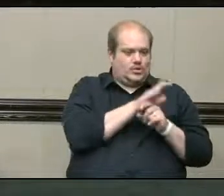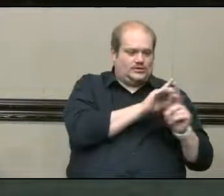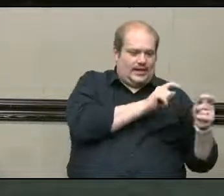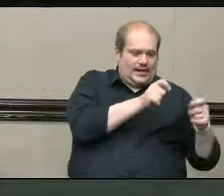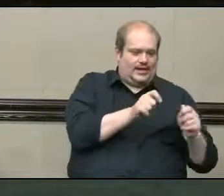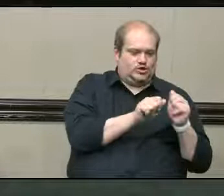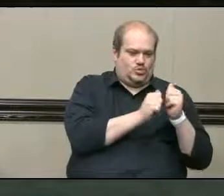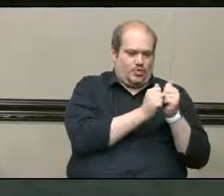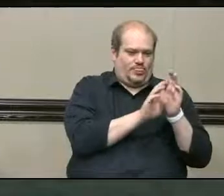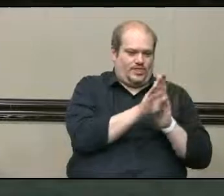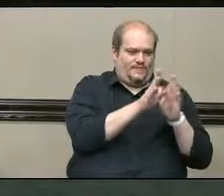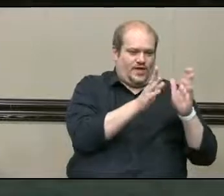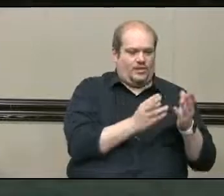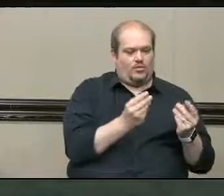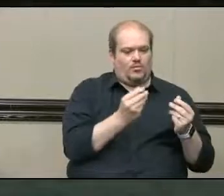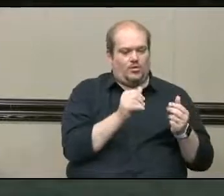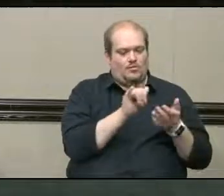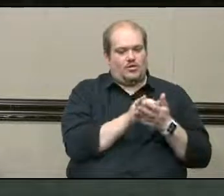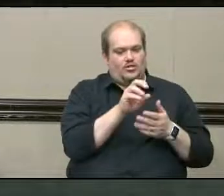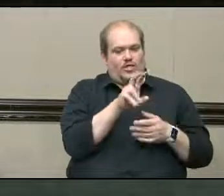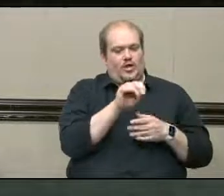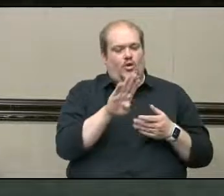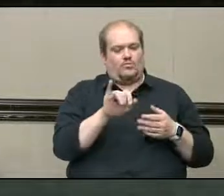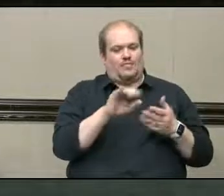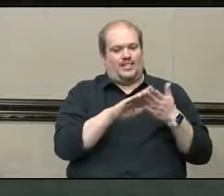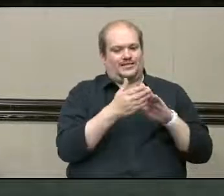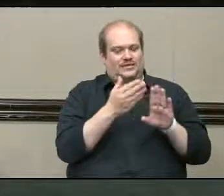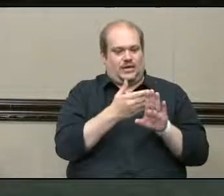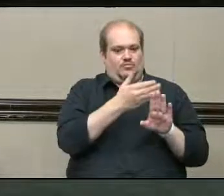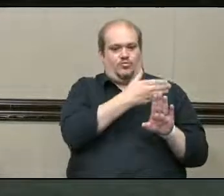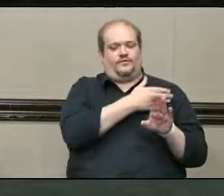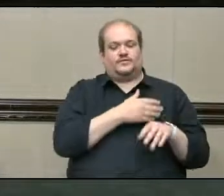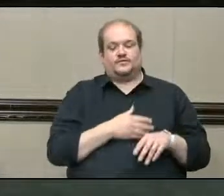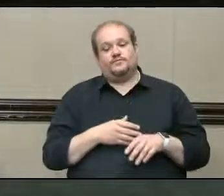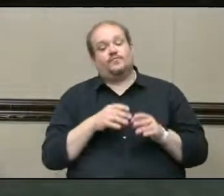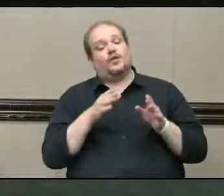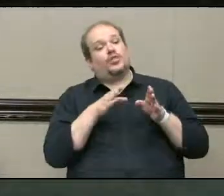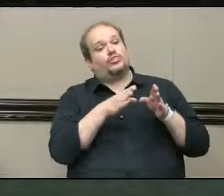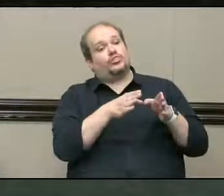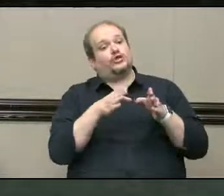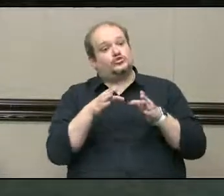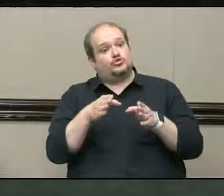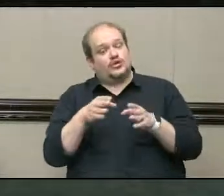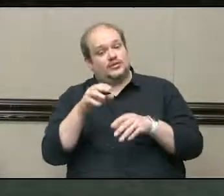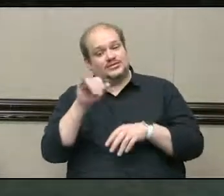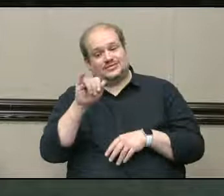by the developer or it's property that was owned by the city previously. And those streets and that